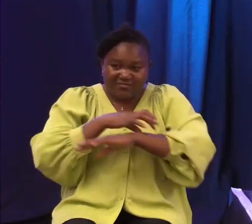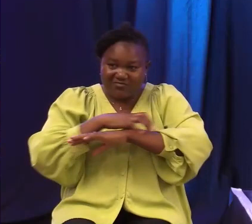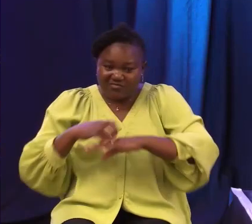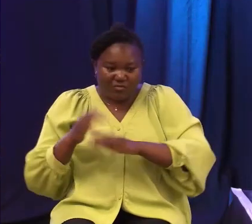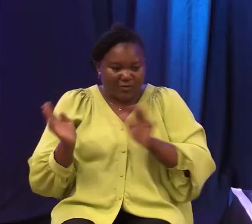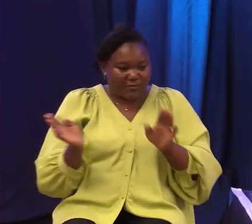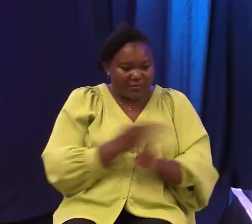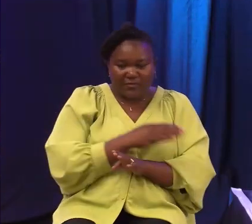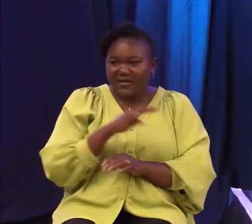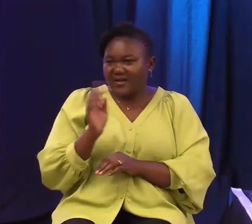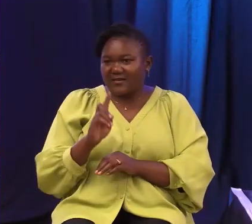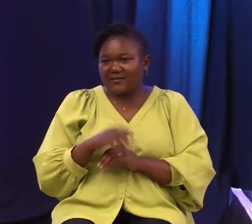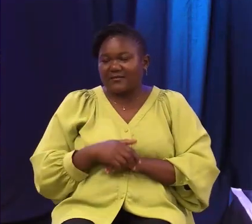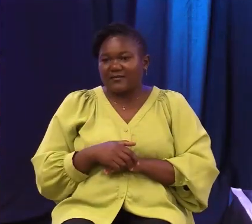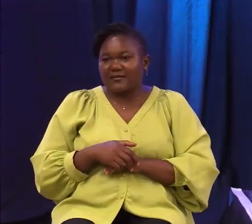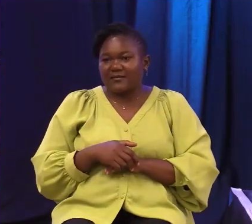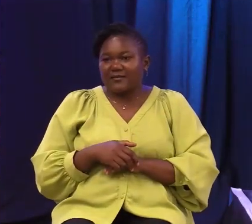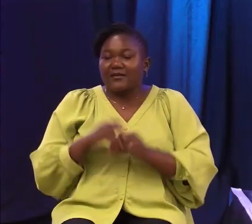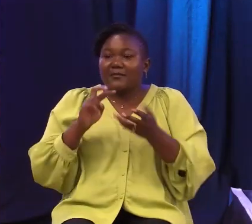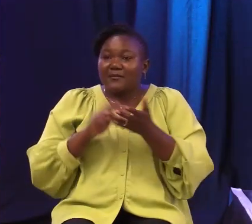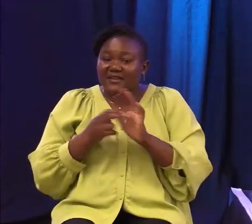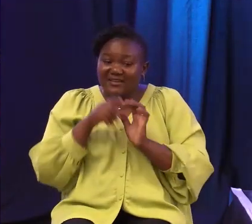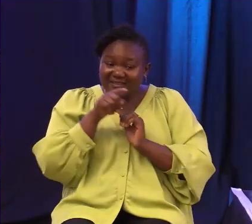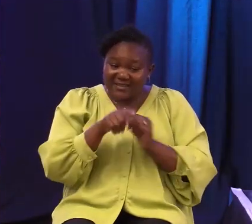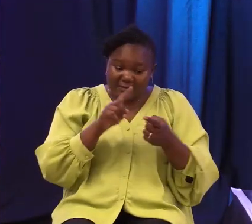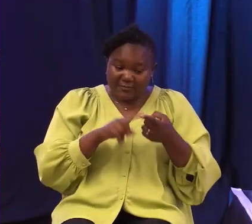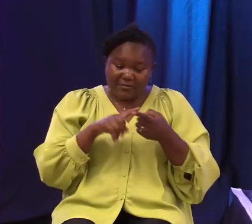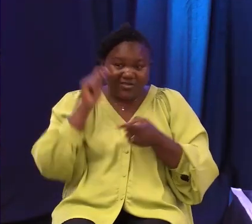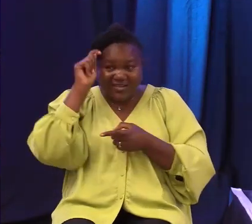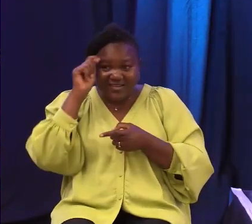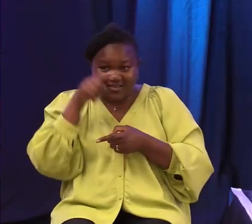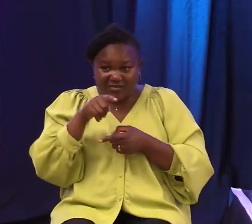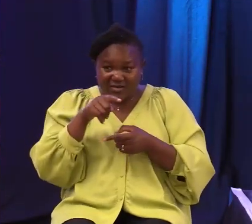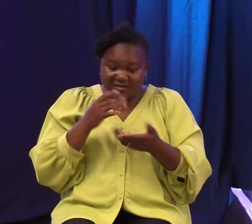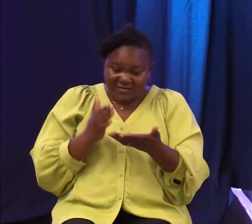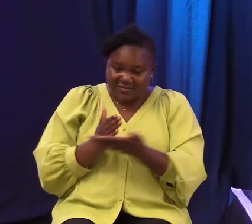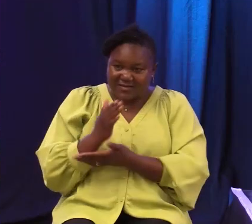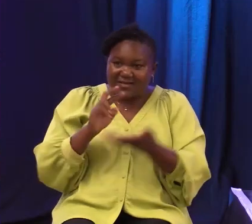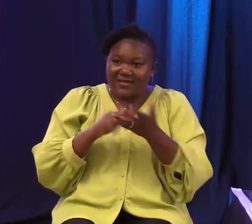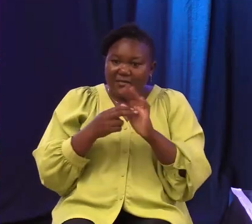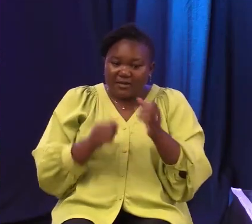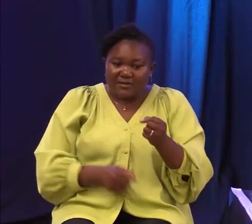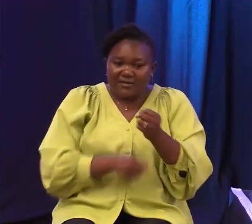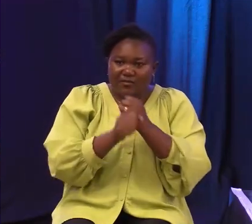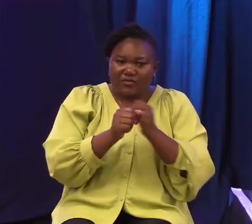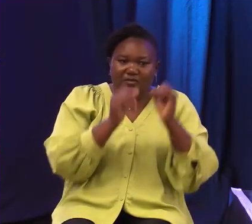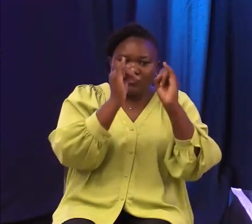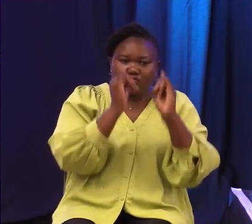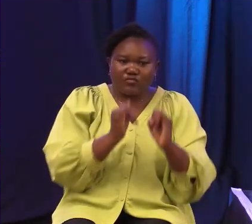curtailed. In other words, this theory of rights supports individual